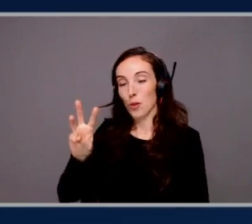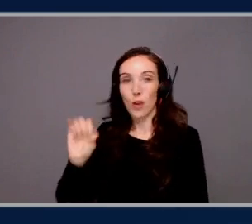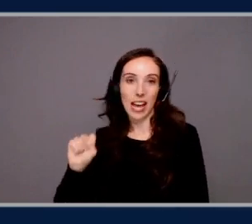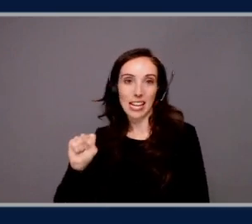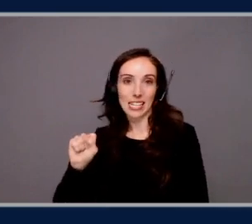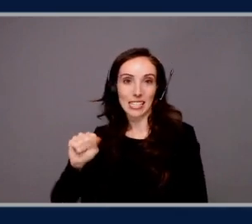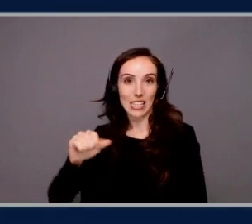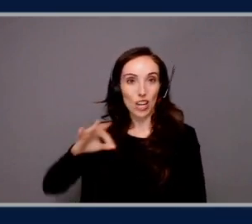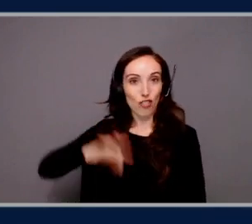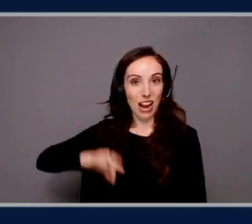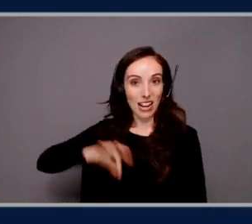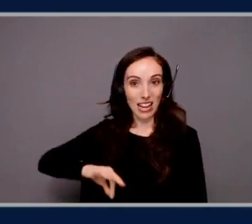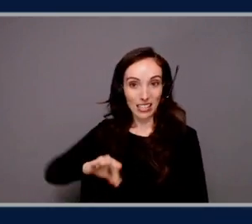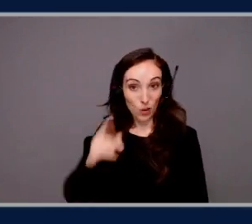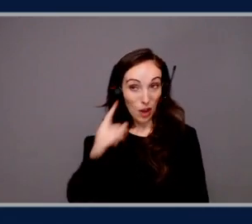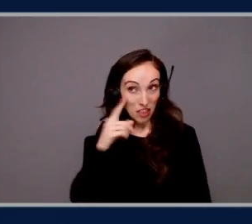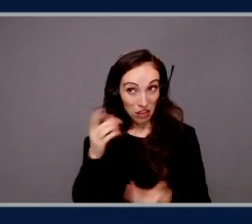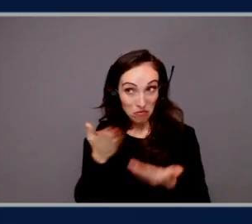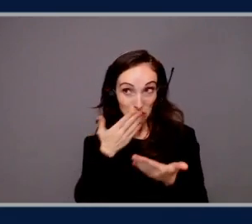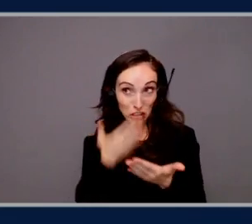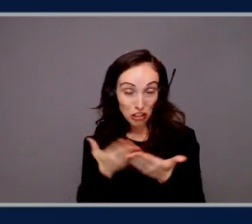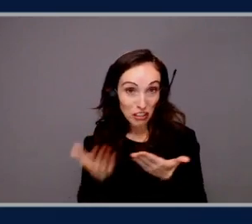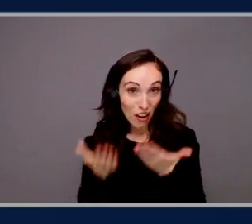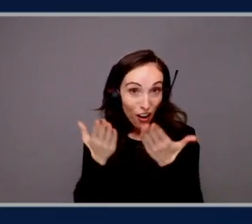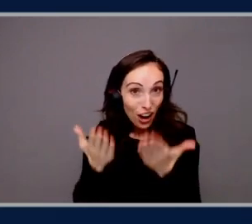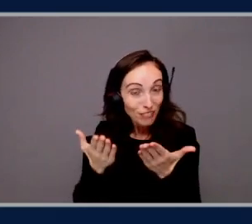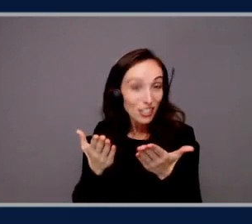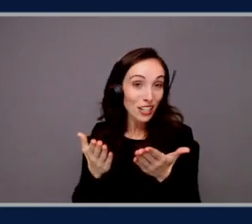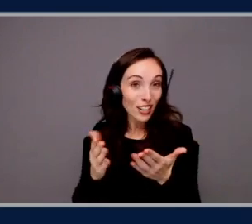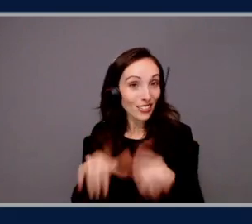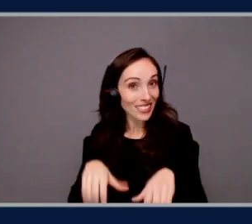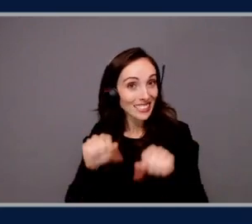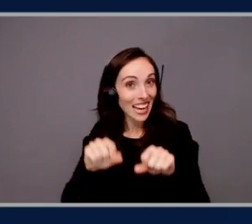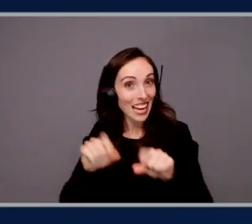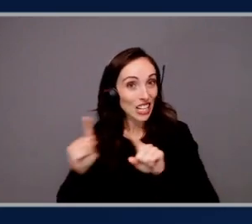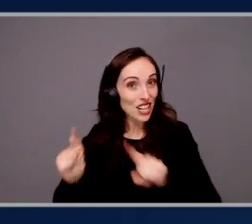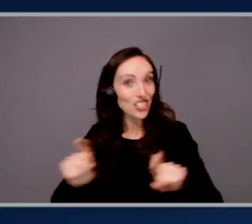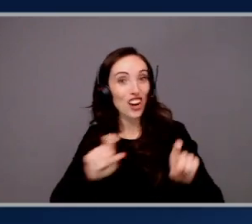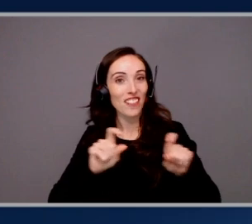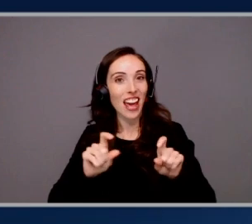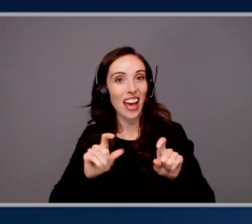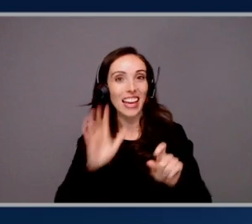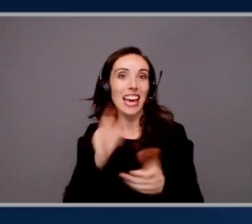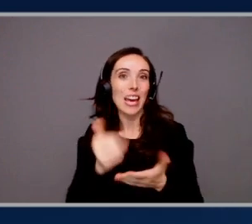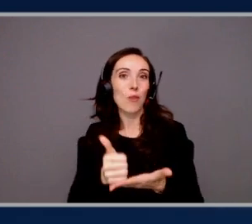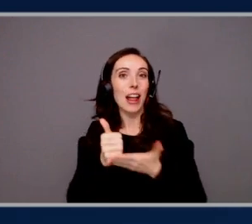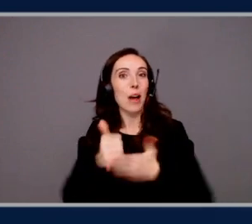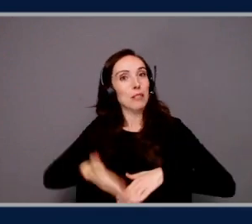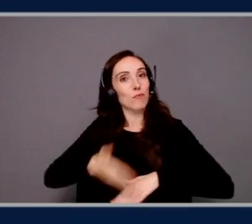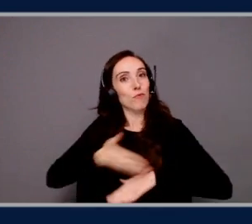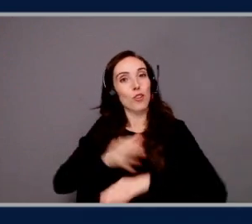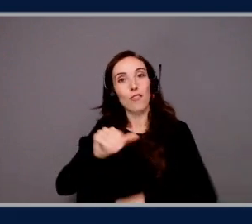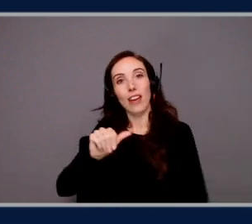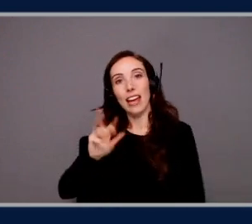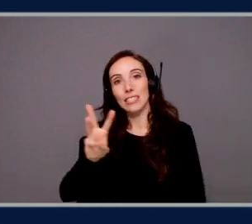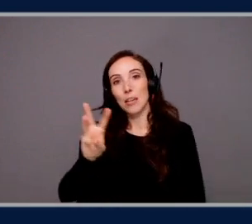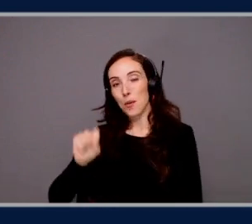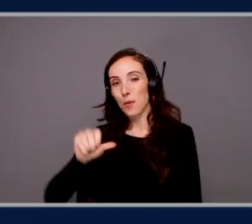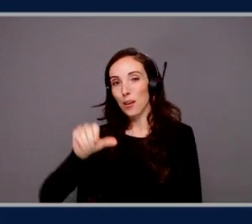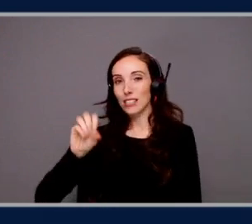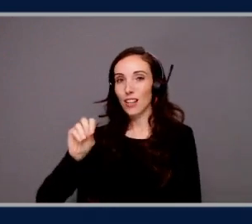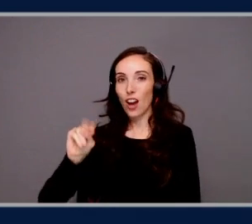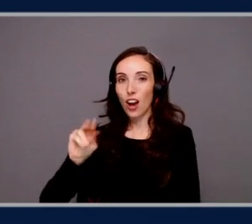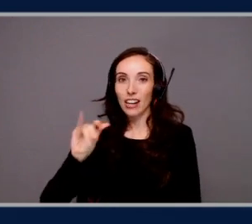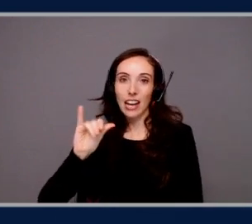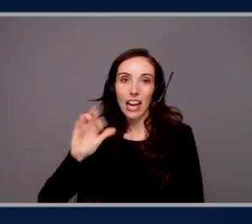probably take the survey, shouldn't they? Yeah, I think so too. So it also helps us make AWS OnAir a better experience for you. We're doing our best to bring